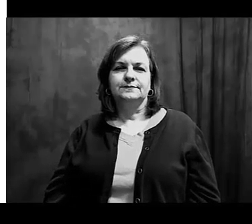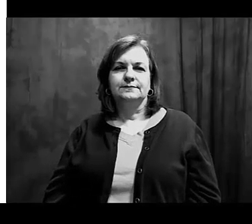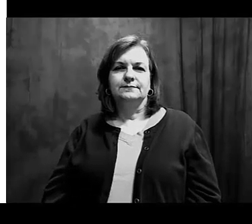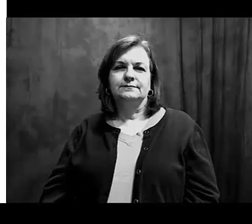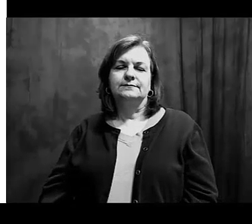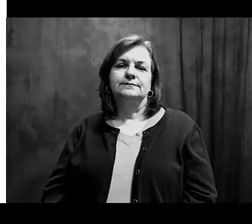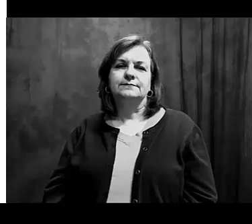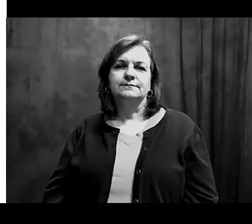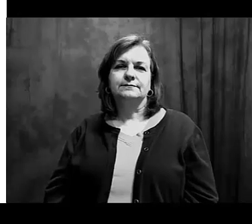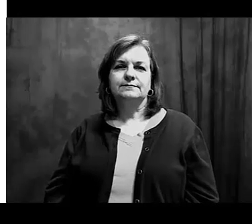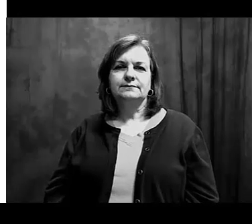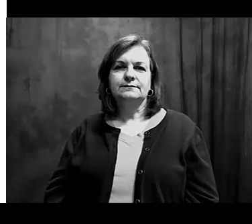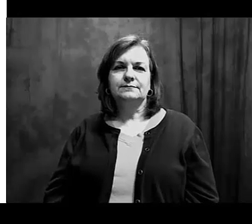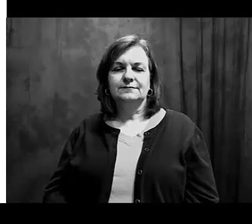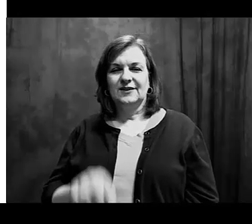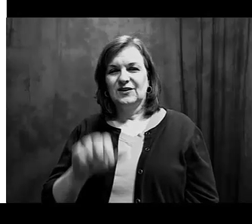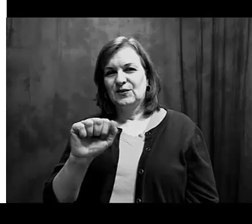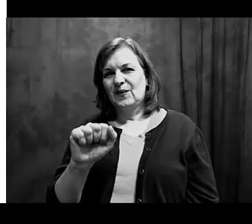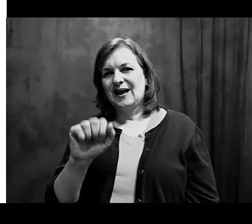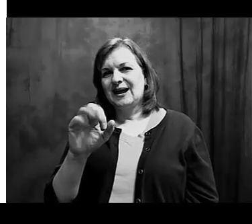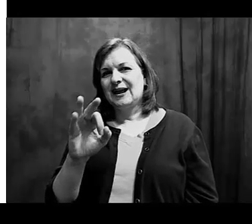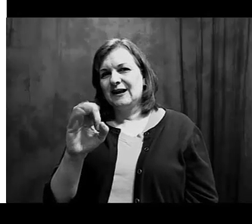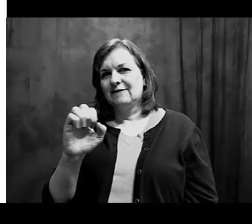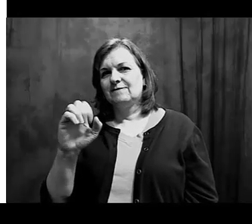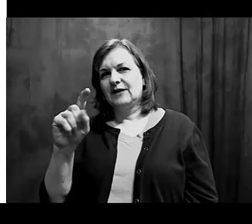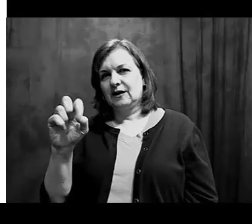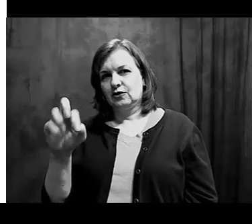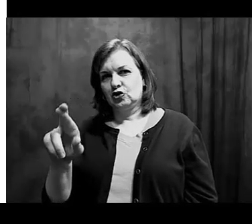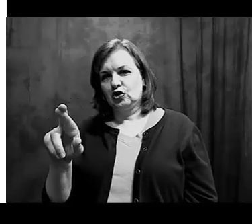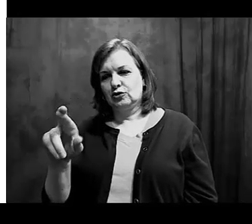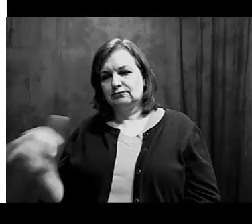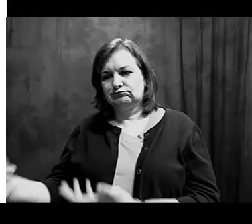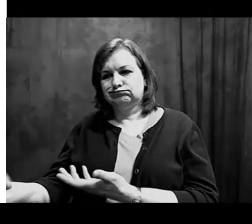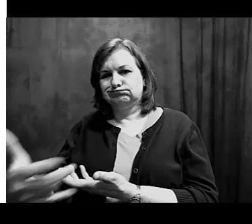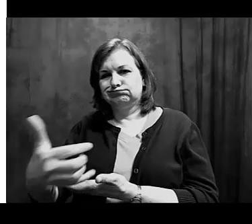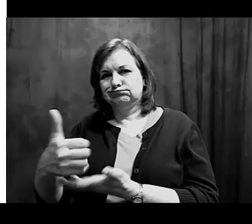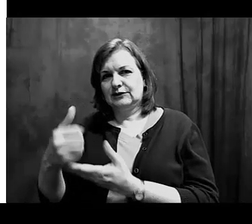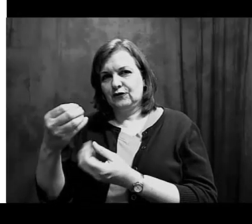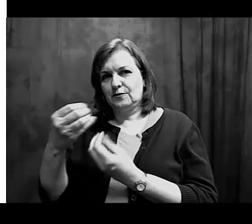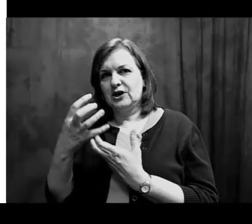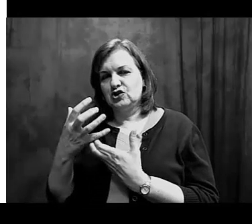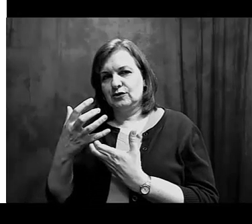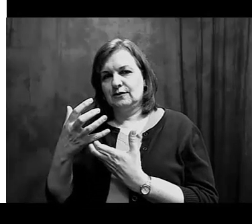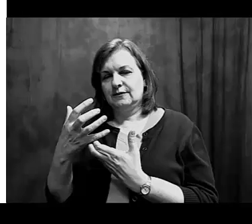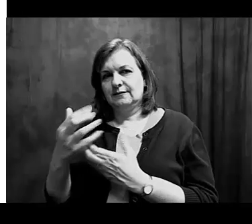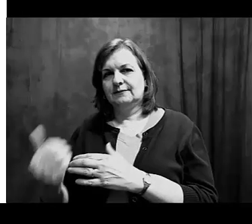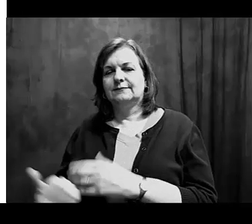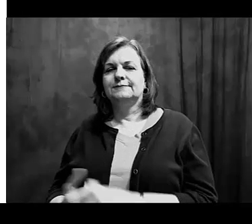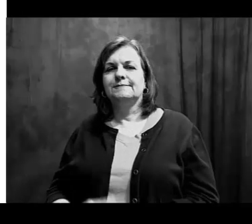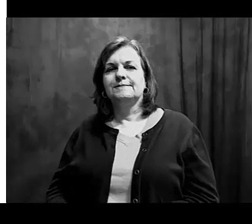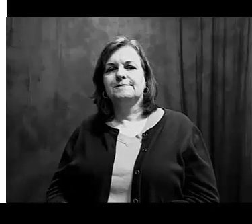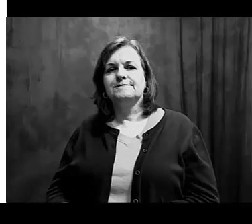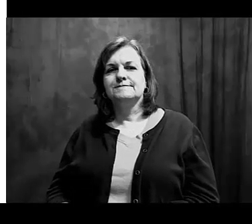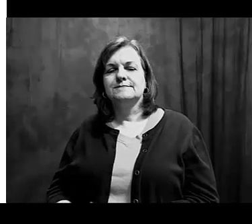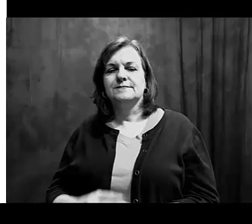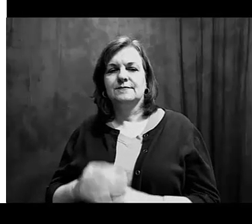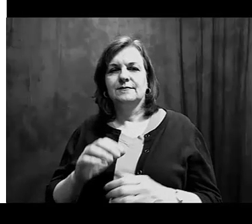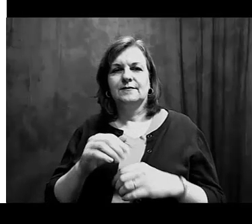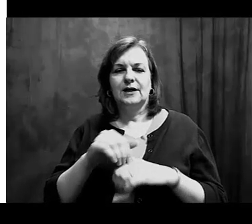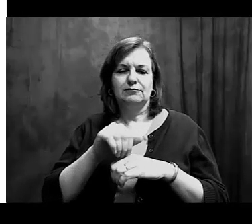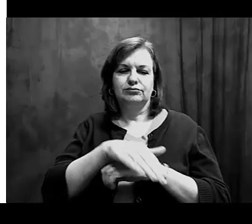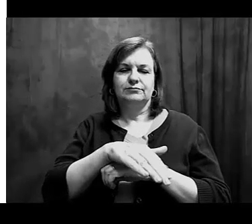So dorsal is back and ventral is front, right? As far as direction on your